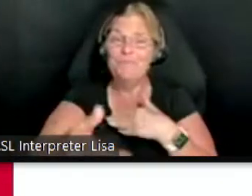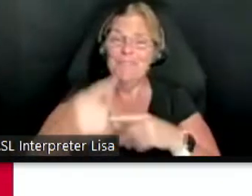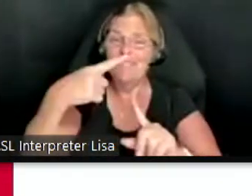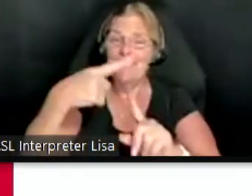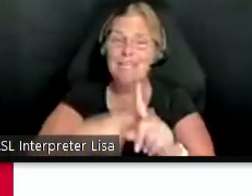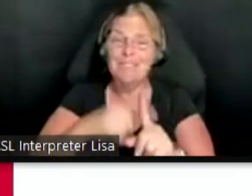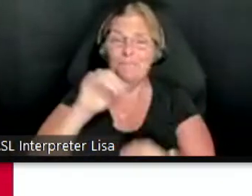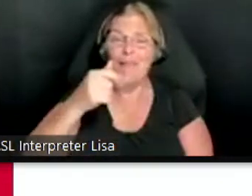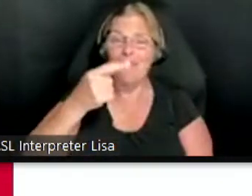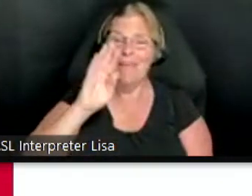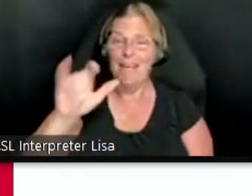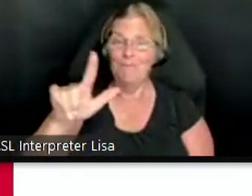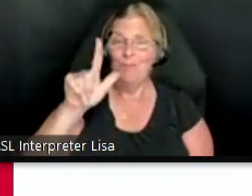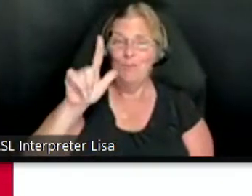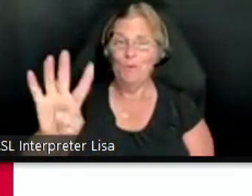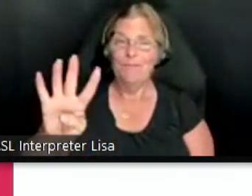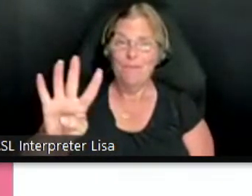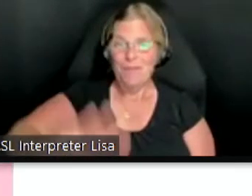24th.